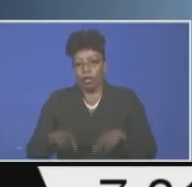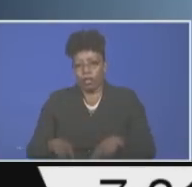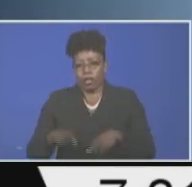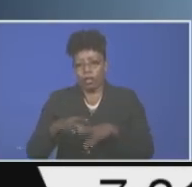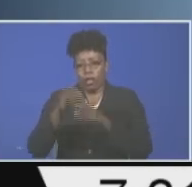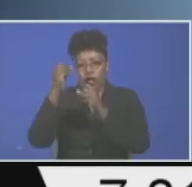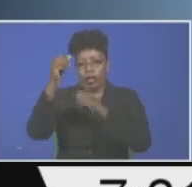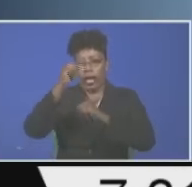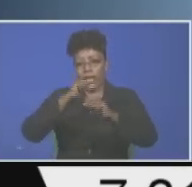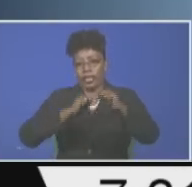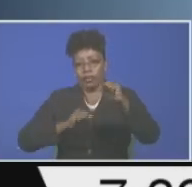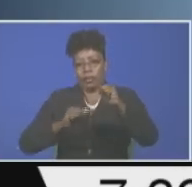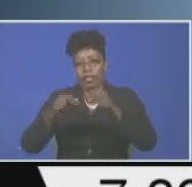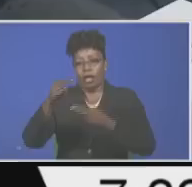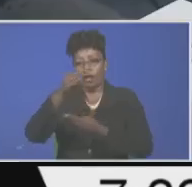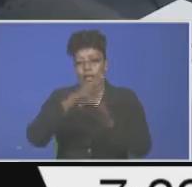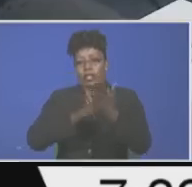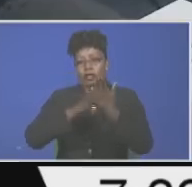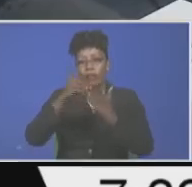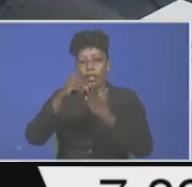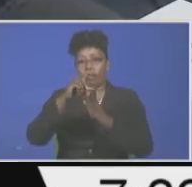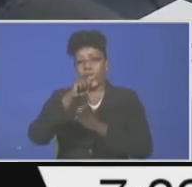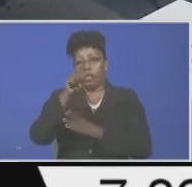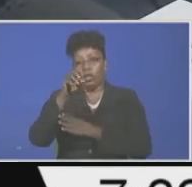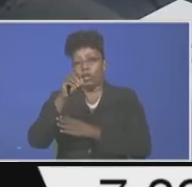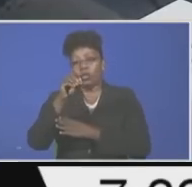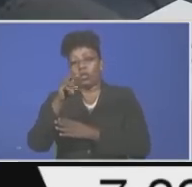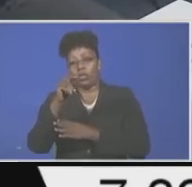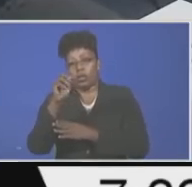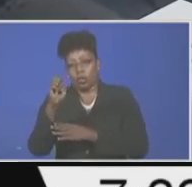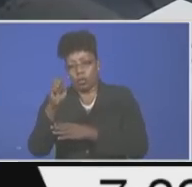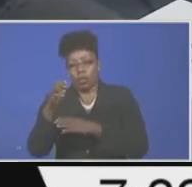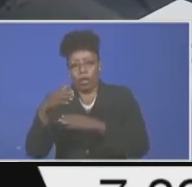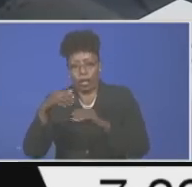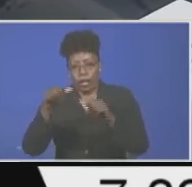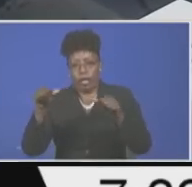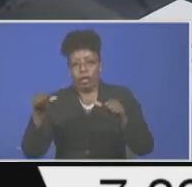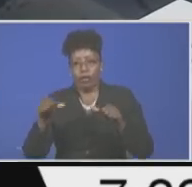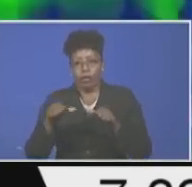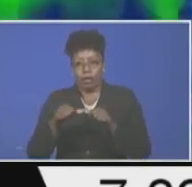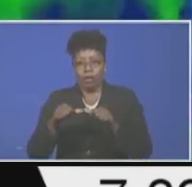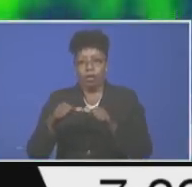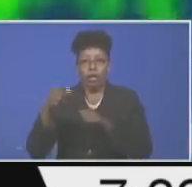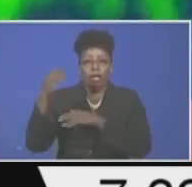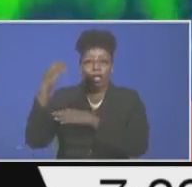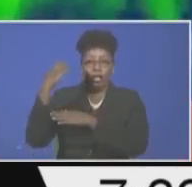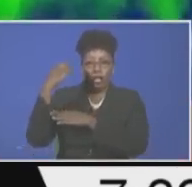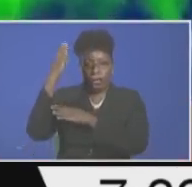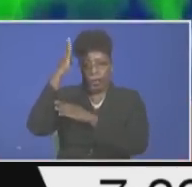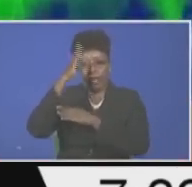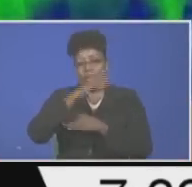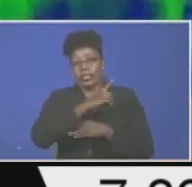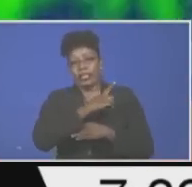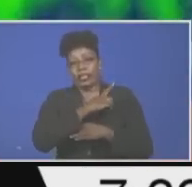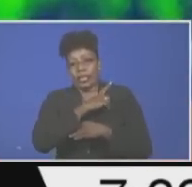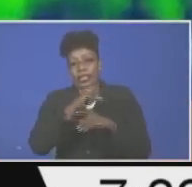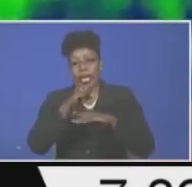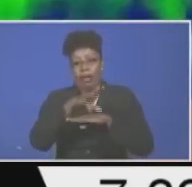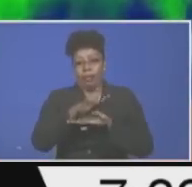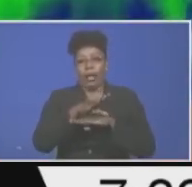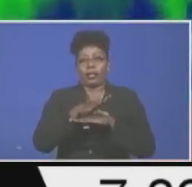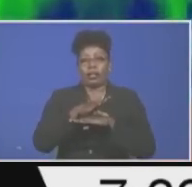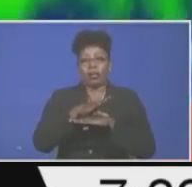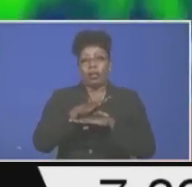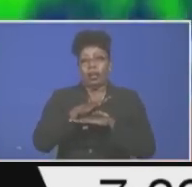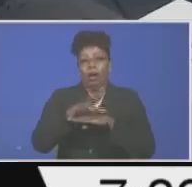on activity in the hurricane development zones. Chief Meteorologist Basil Dean on the impact Hurricane Florence will have on the